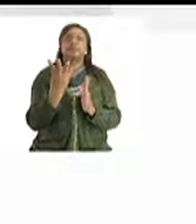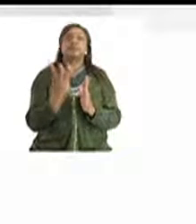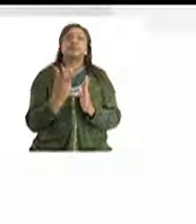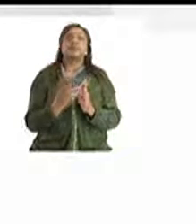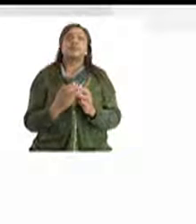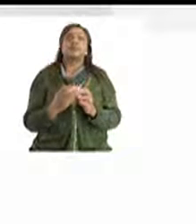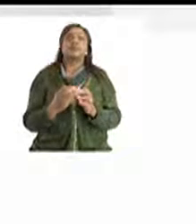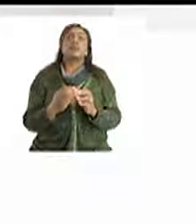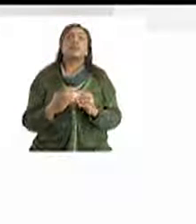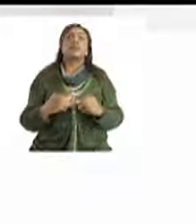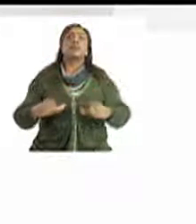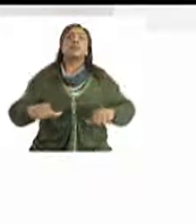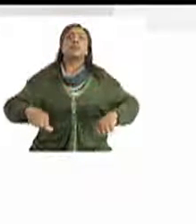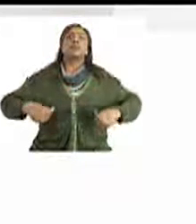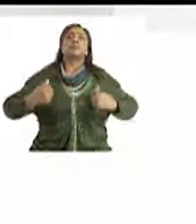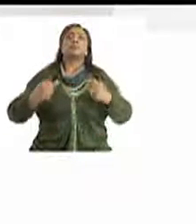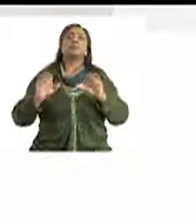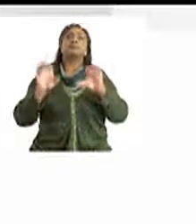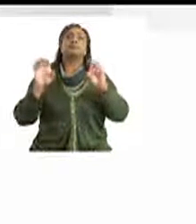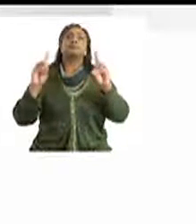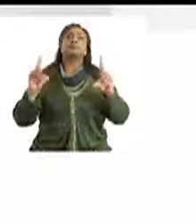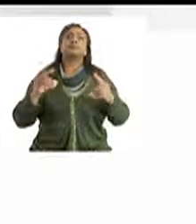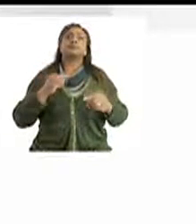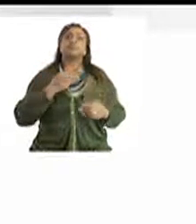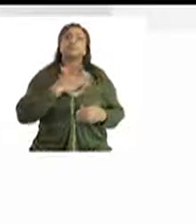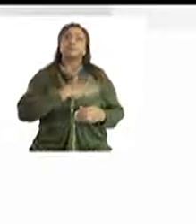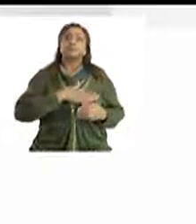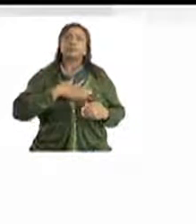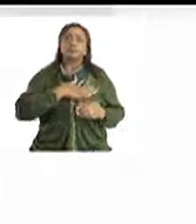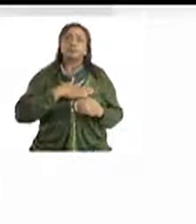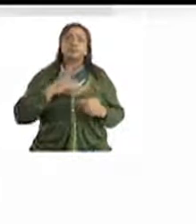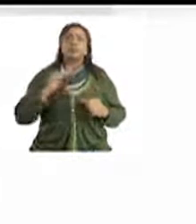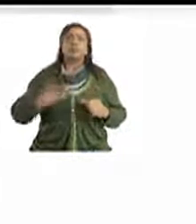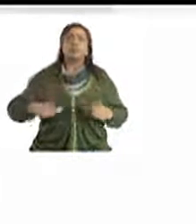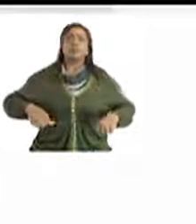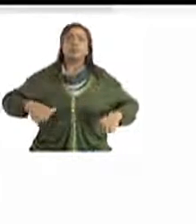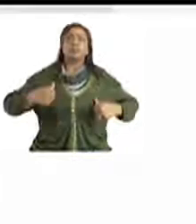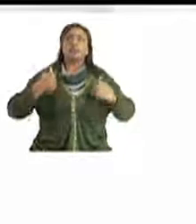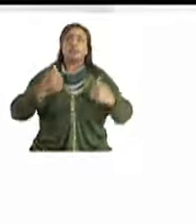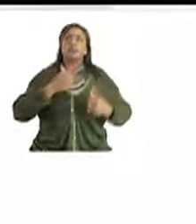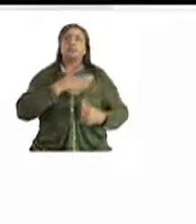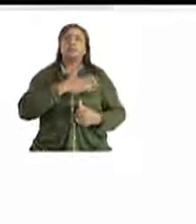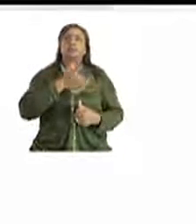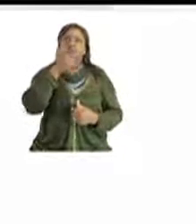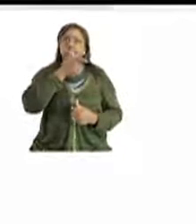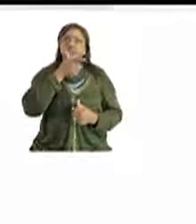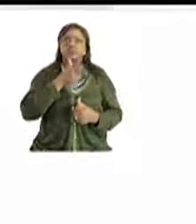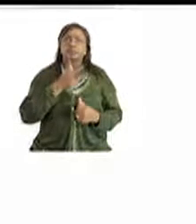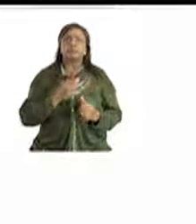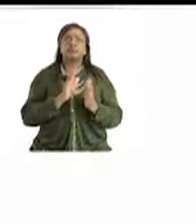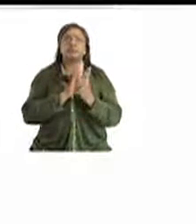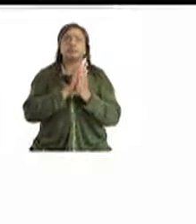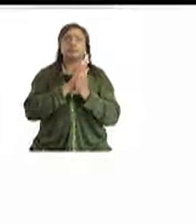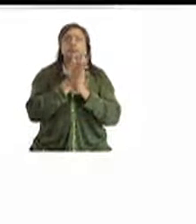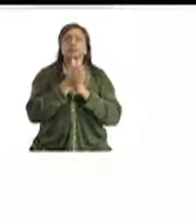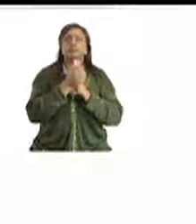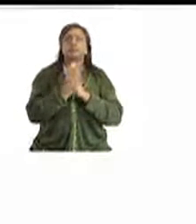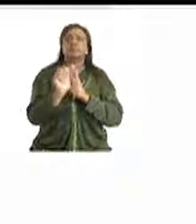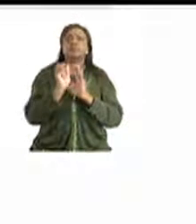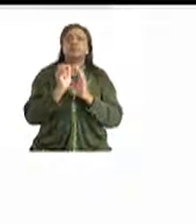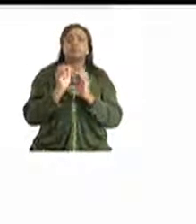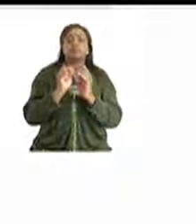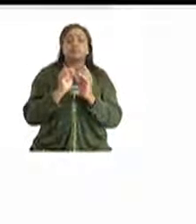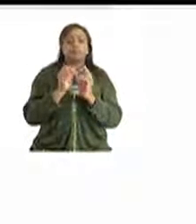23. Health education, sexuality, and sexual health. Now, let's quickly look at our competencies. Identify